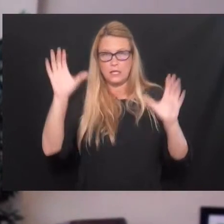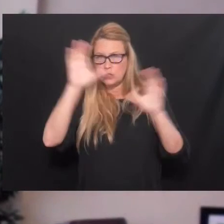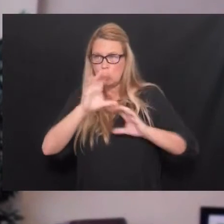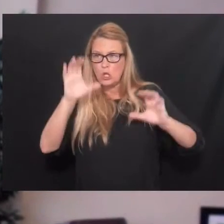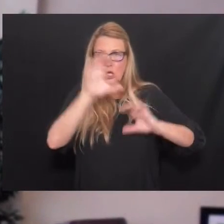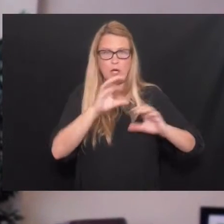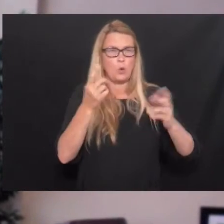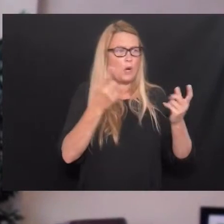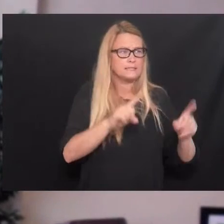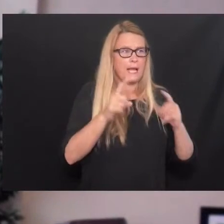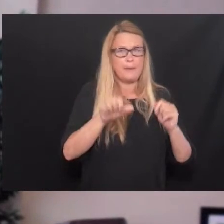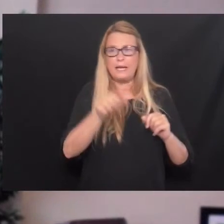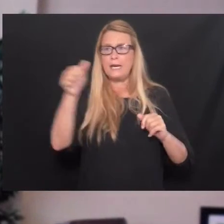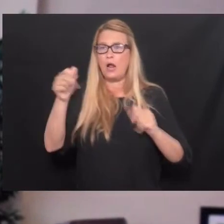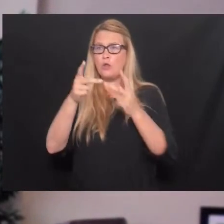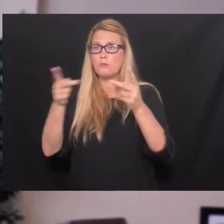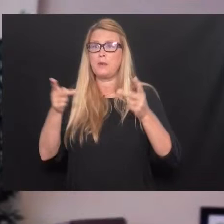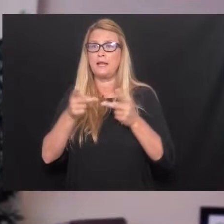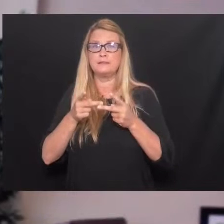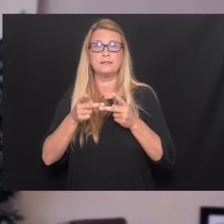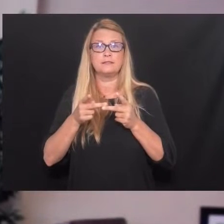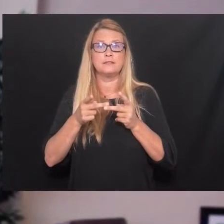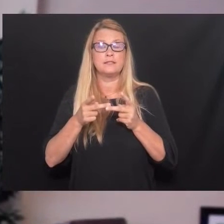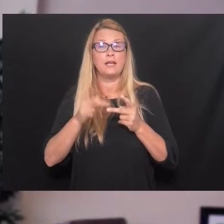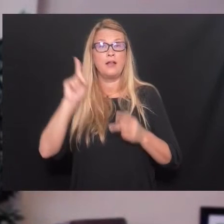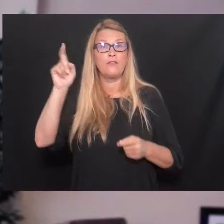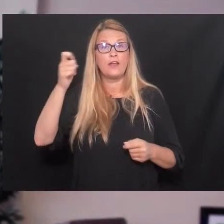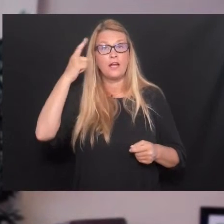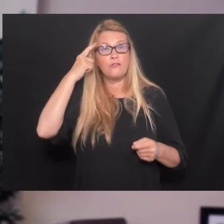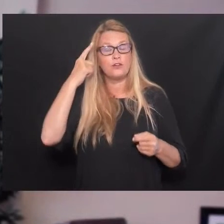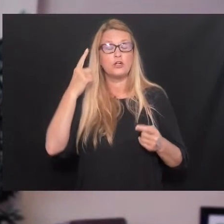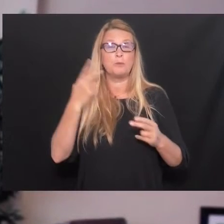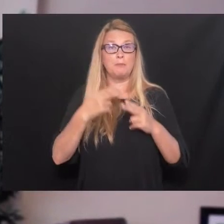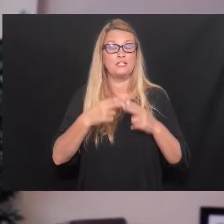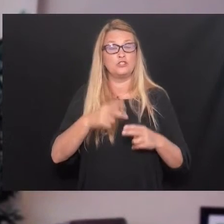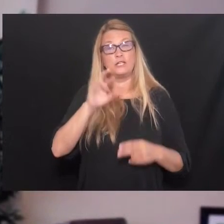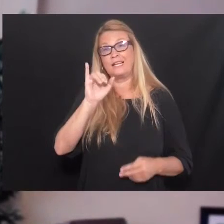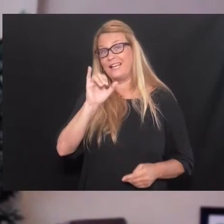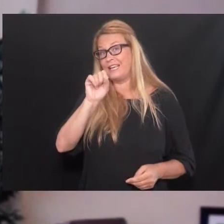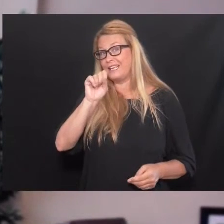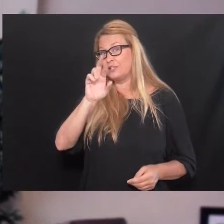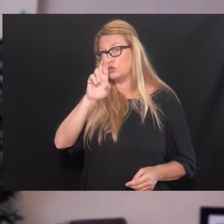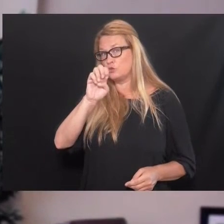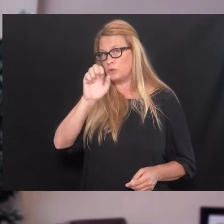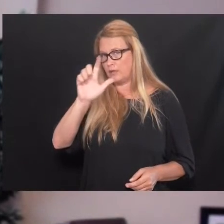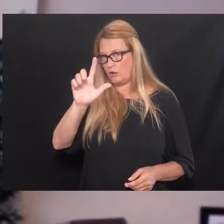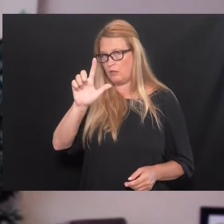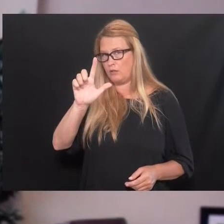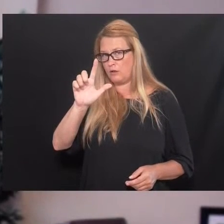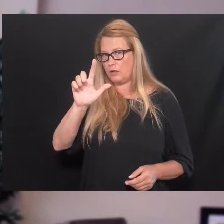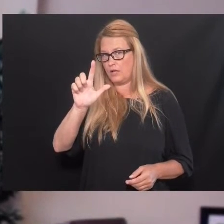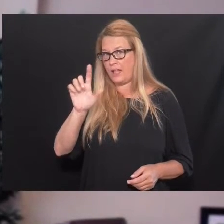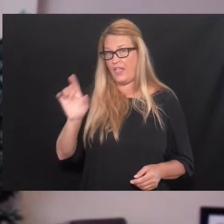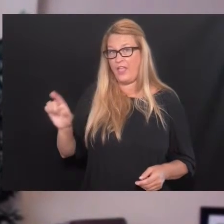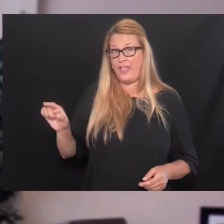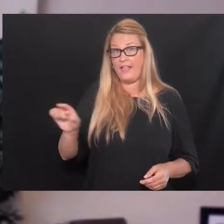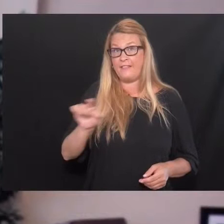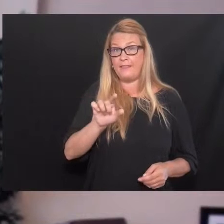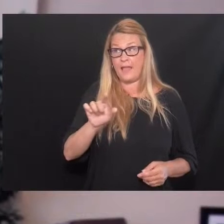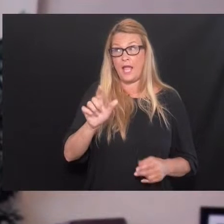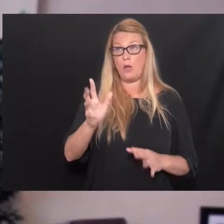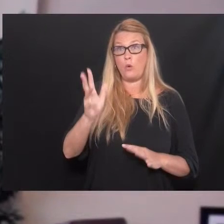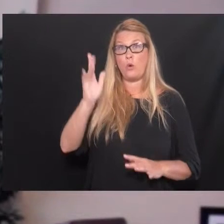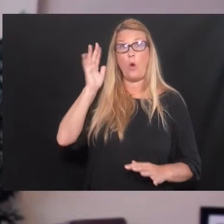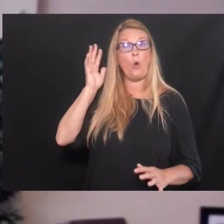places. And the governor did point out that Israel, which was touted in many ways as the model